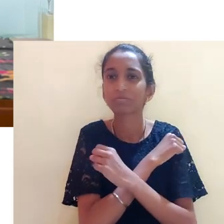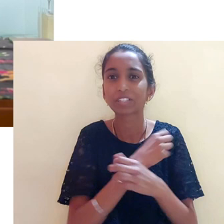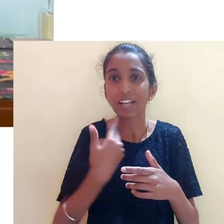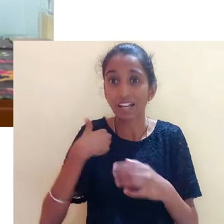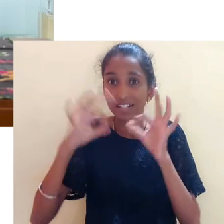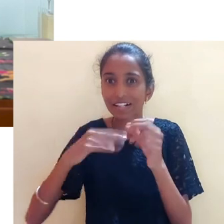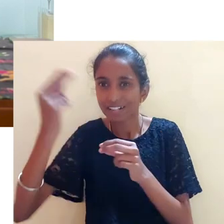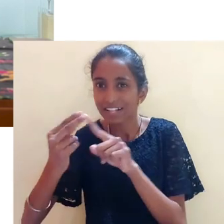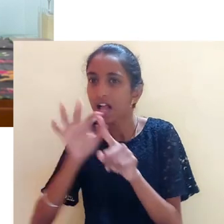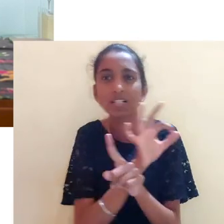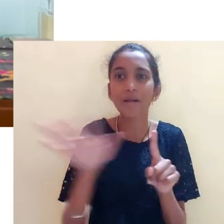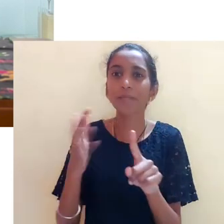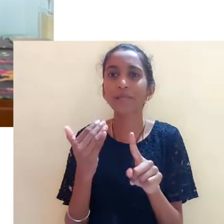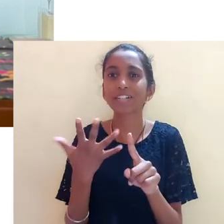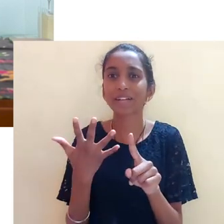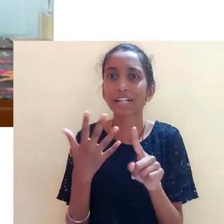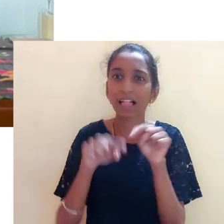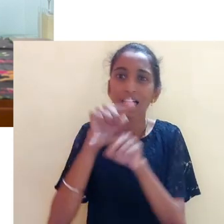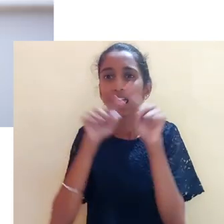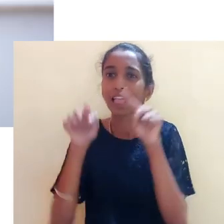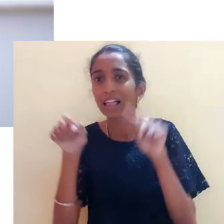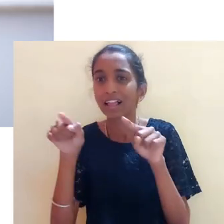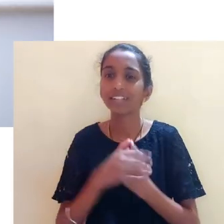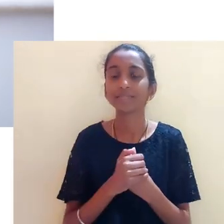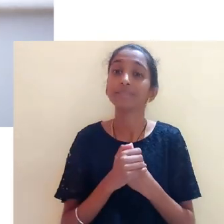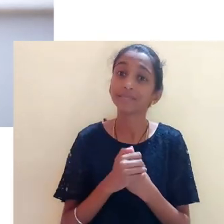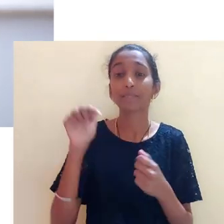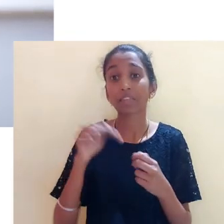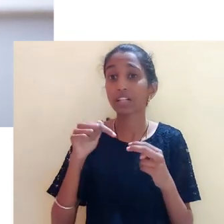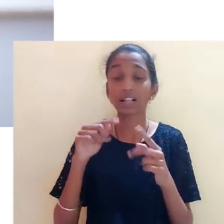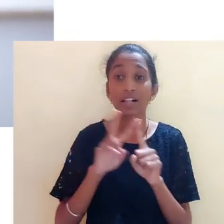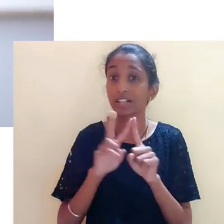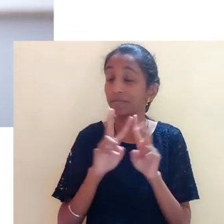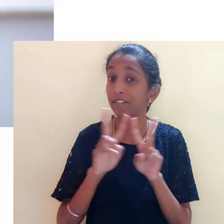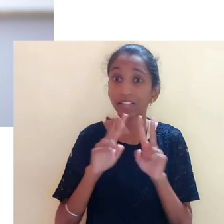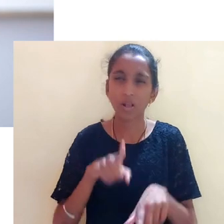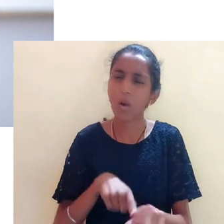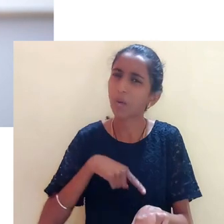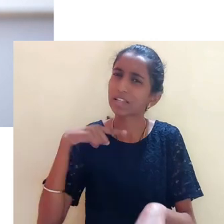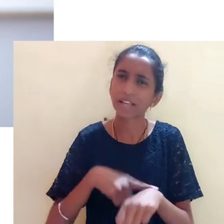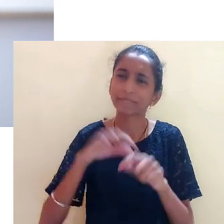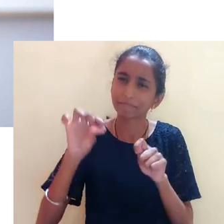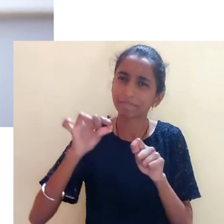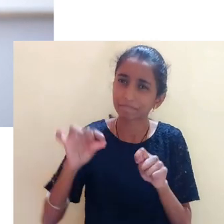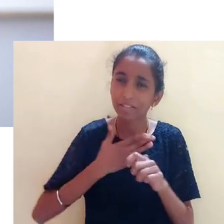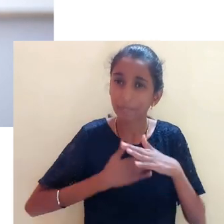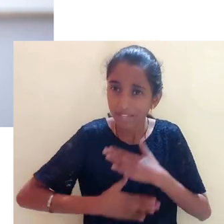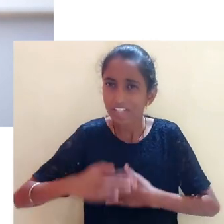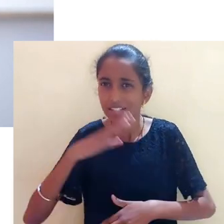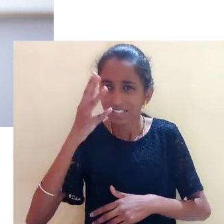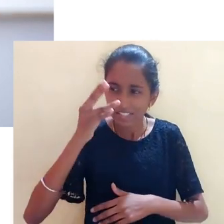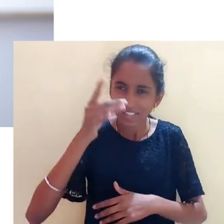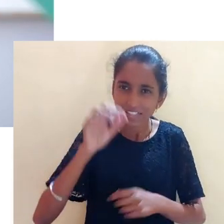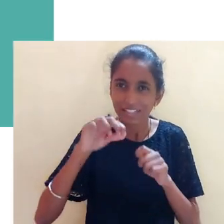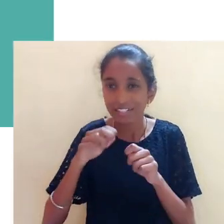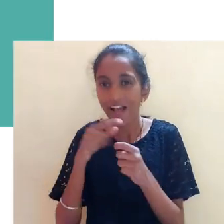will, it won't end up the way you want it to. So it takes, like, it really takes a long time and a lot of patience to make